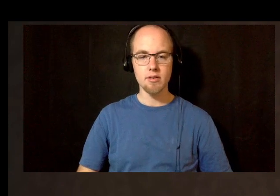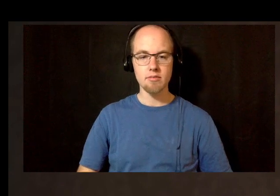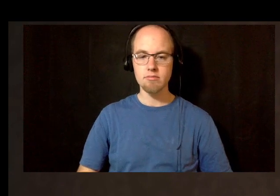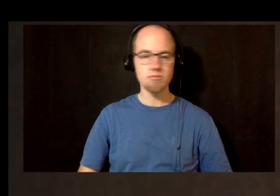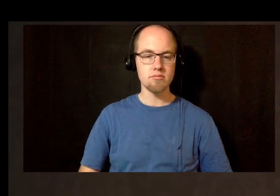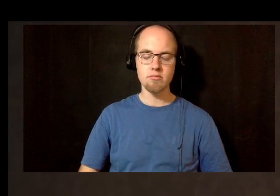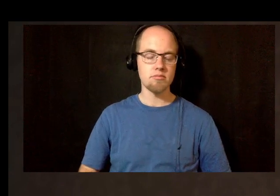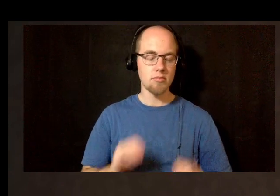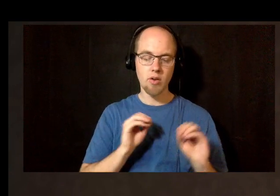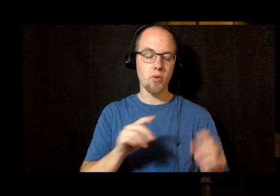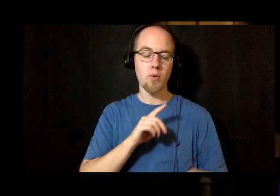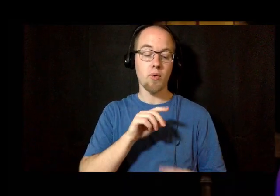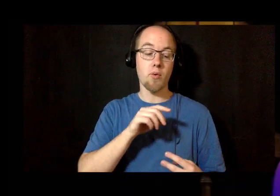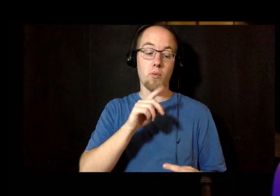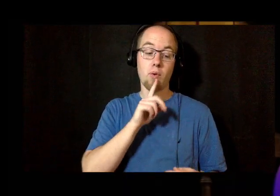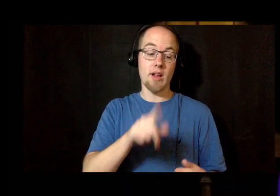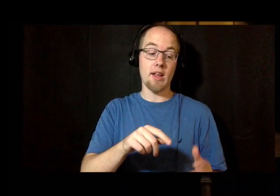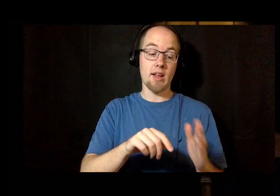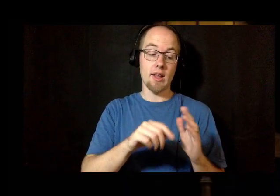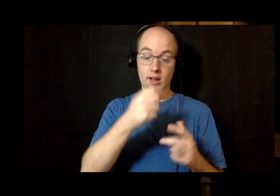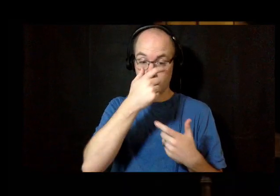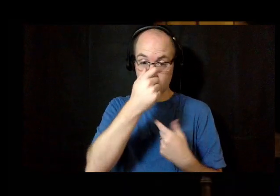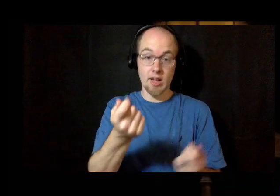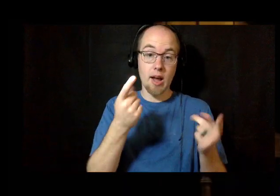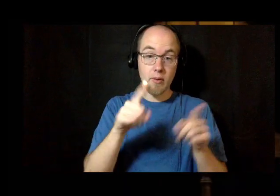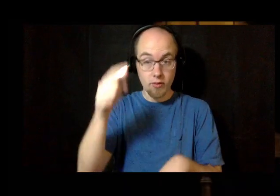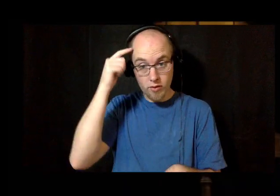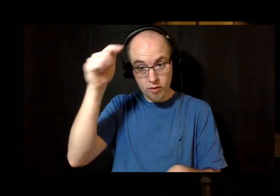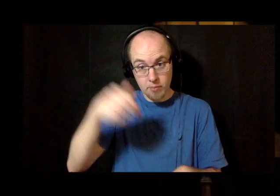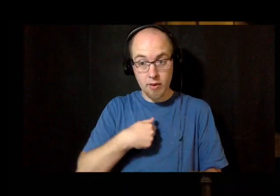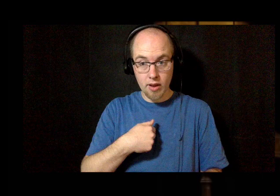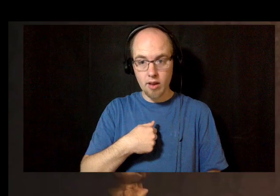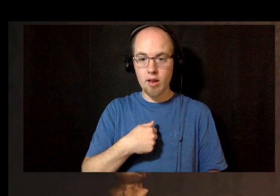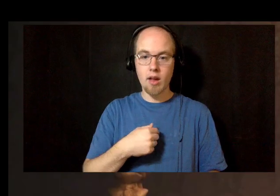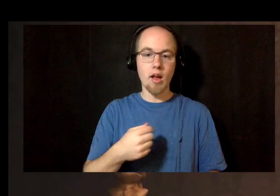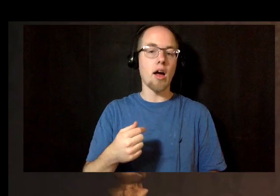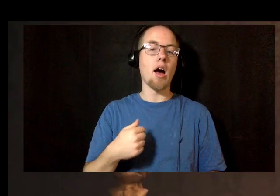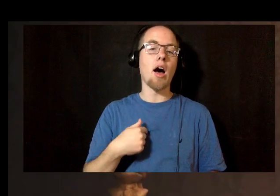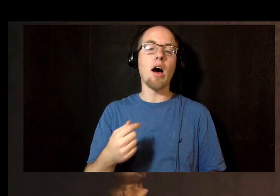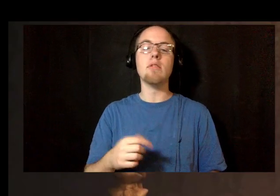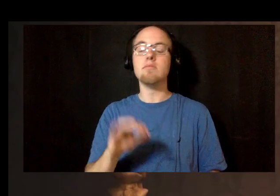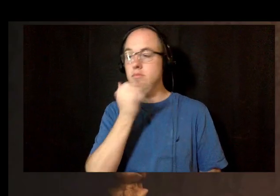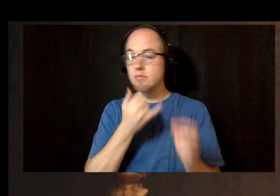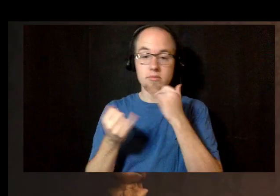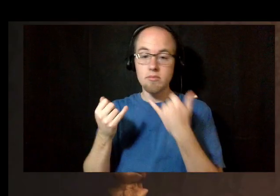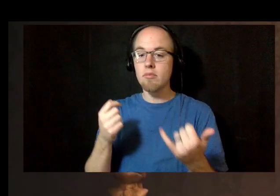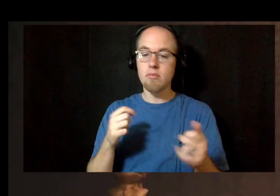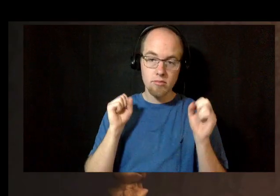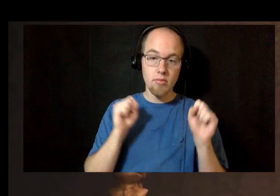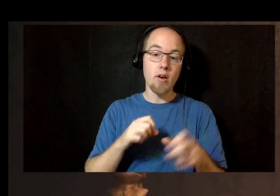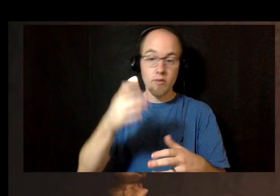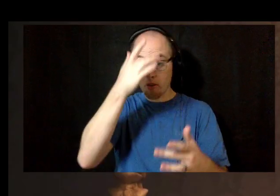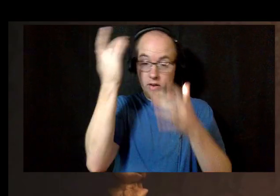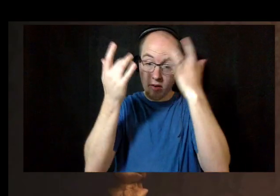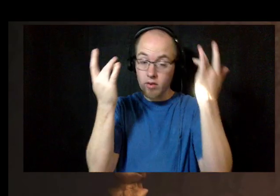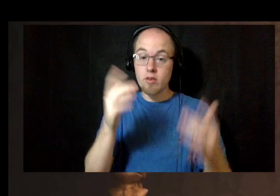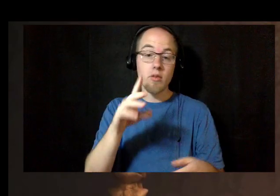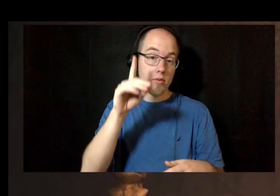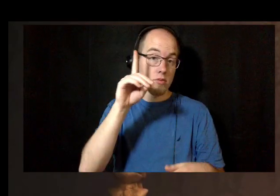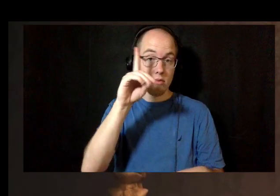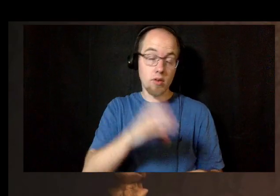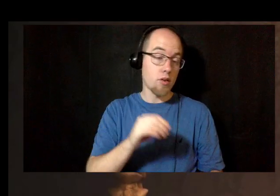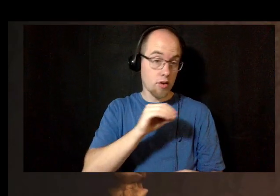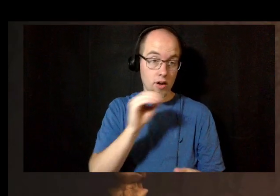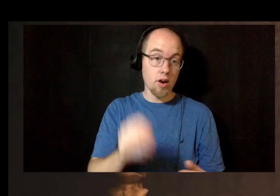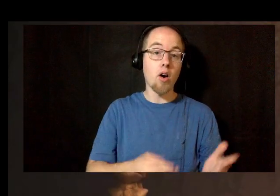Nothing interesting really ever happens to me. I'm massively flawed, and I think I'm quite forgettable, if I'm being 100% honest. And this isn't the